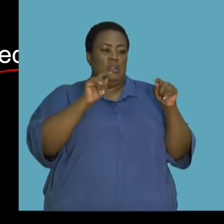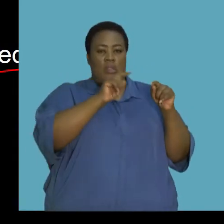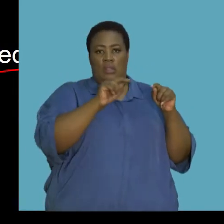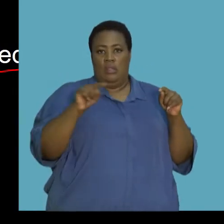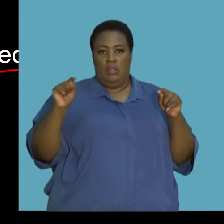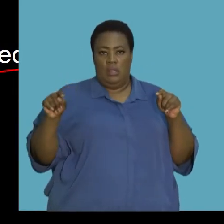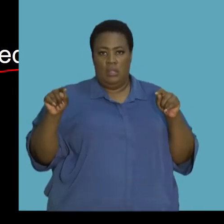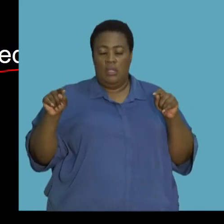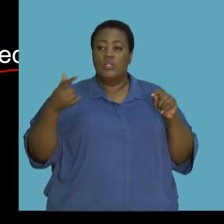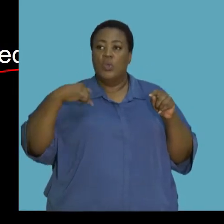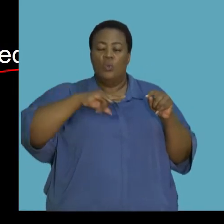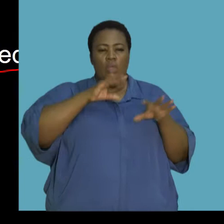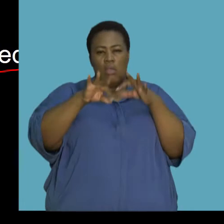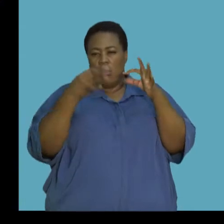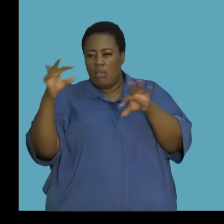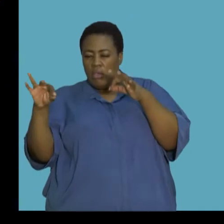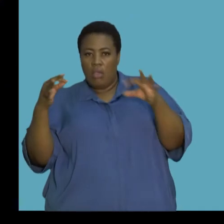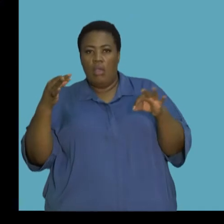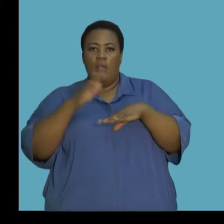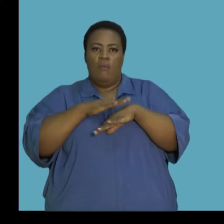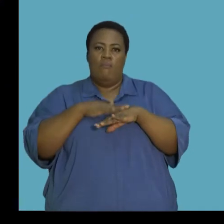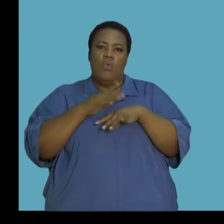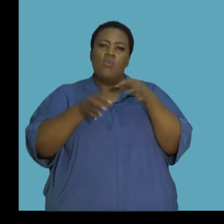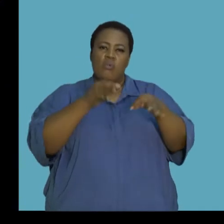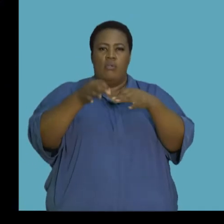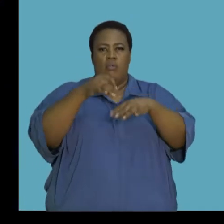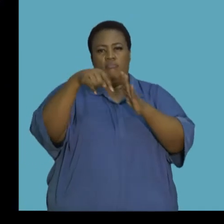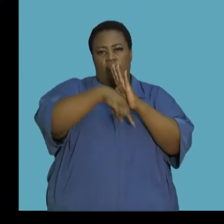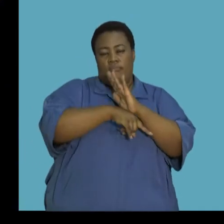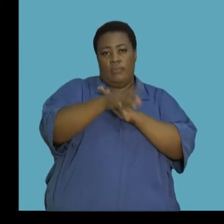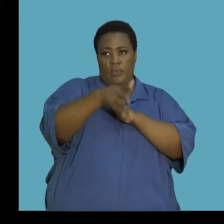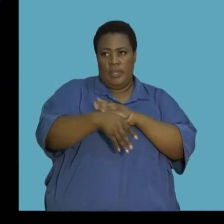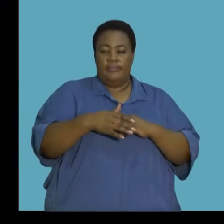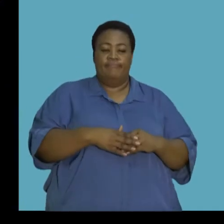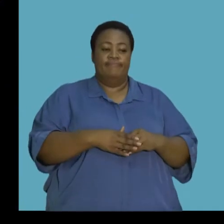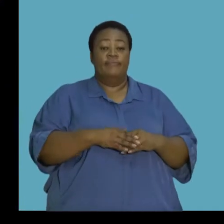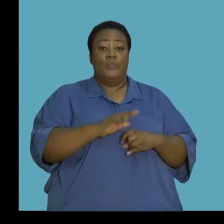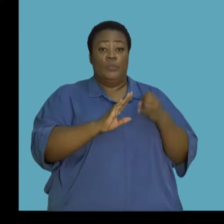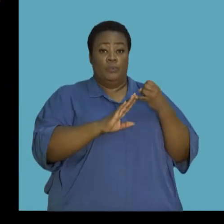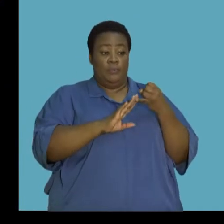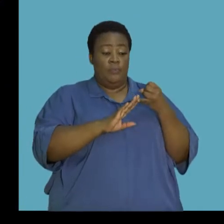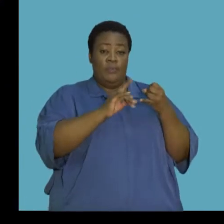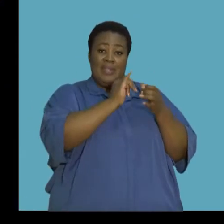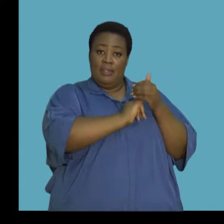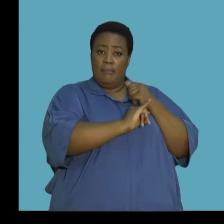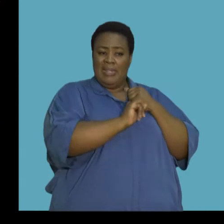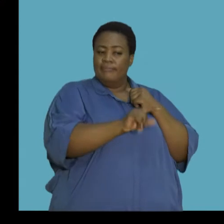unpack these as we get into the next slide. So the question is, what is the independent